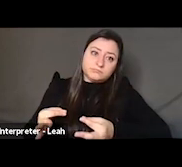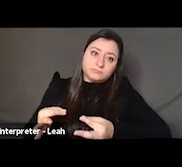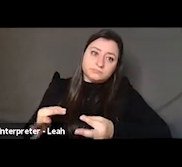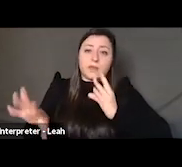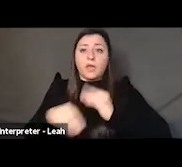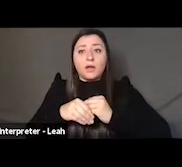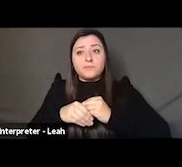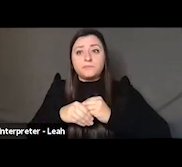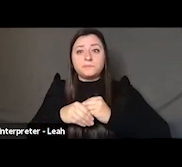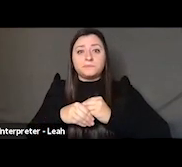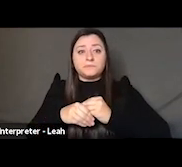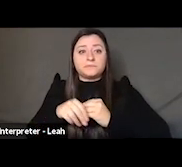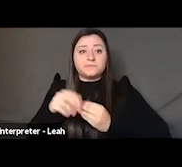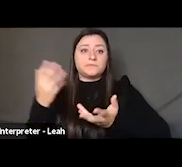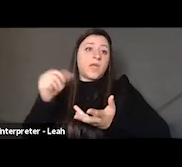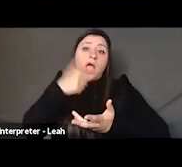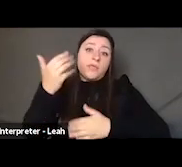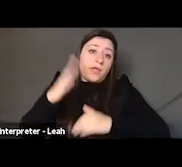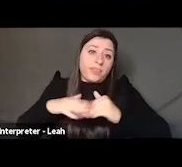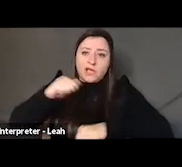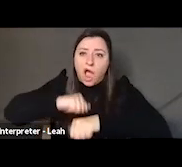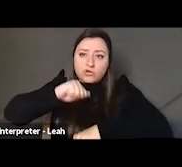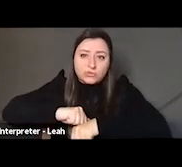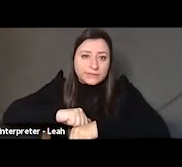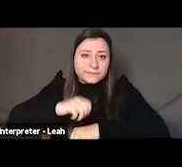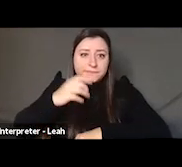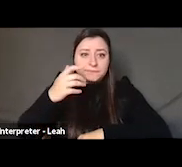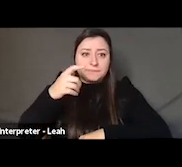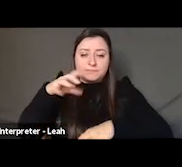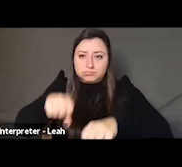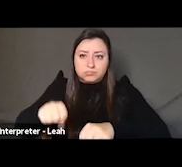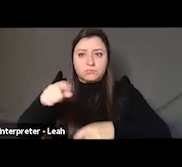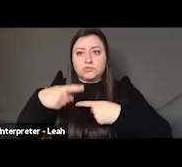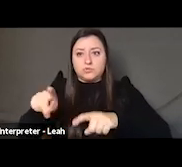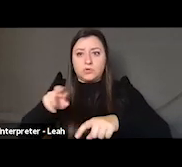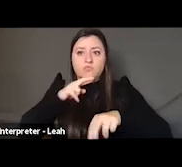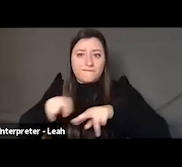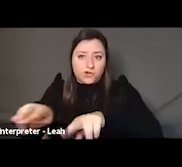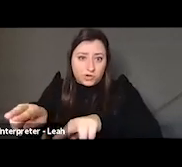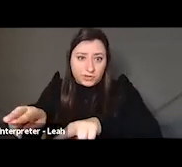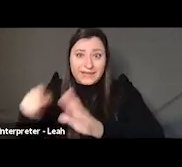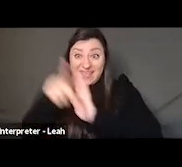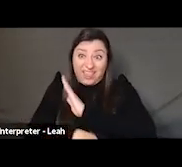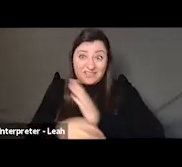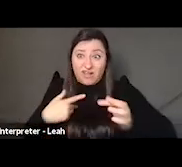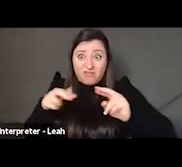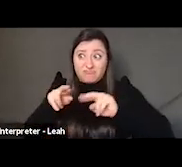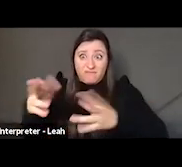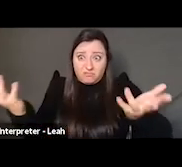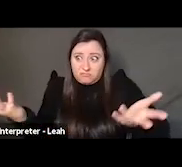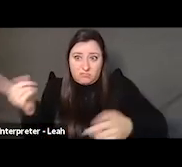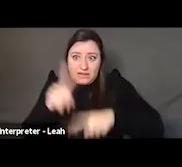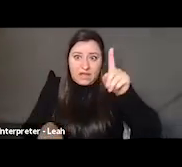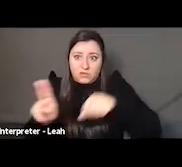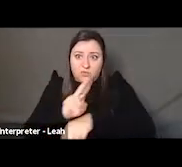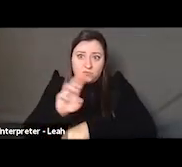concrete that was that encased the river in 1968, effectively killing it, I mean, as it's no longer an ecosystem, they